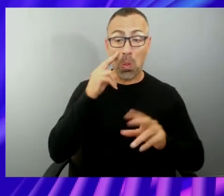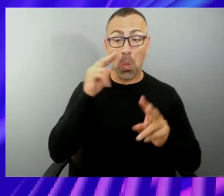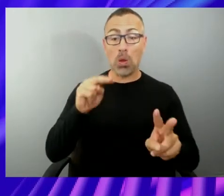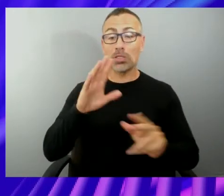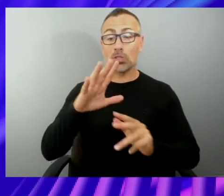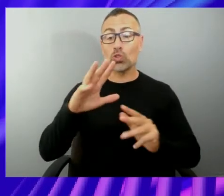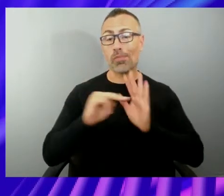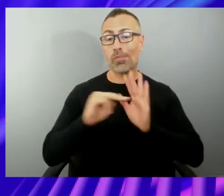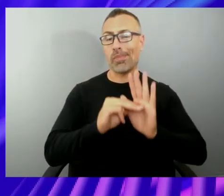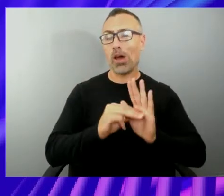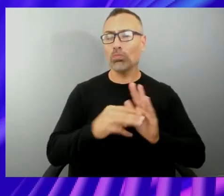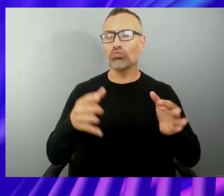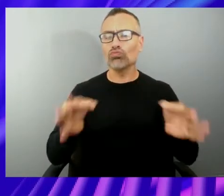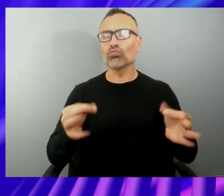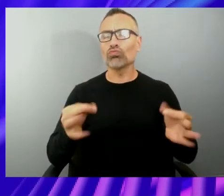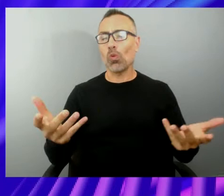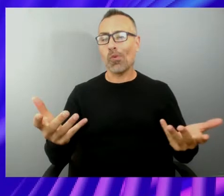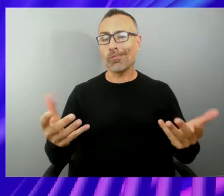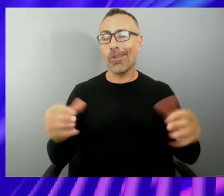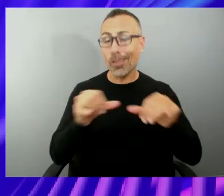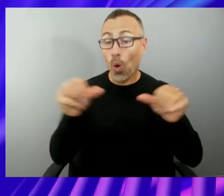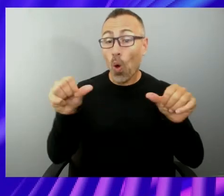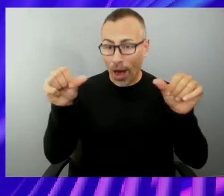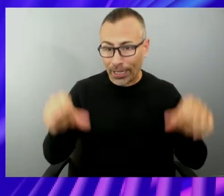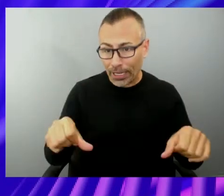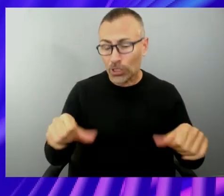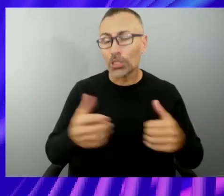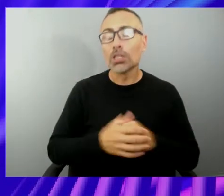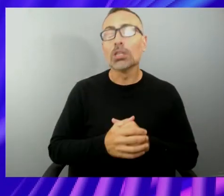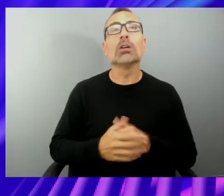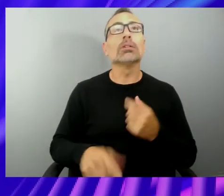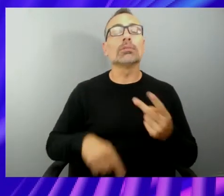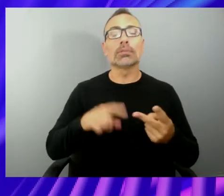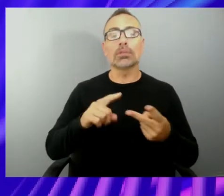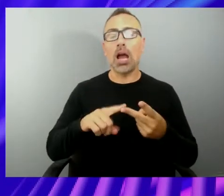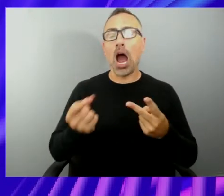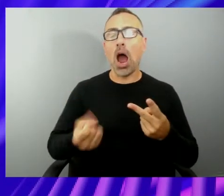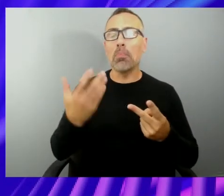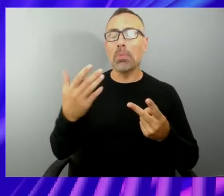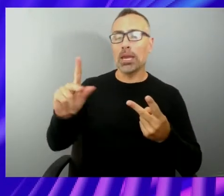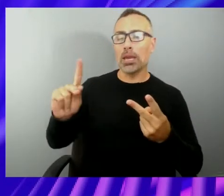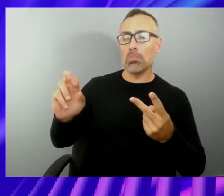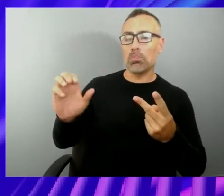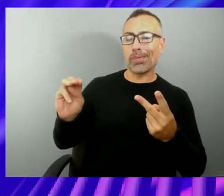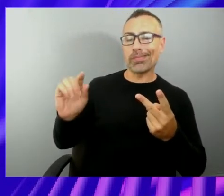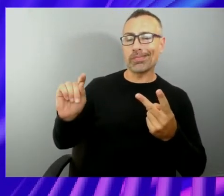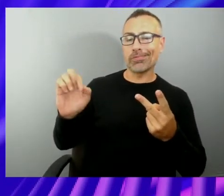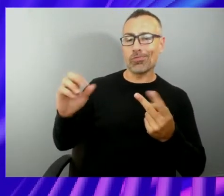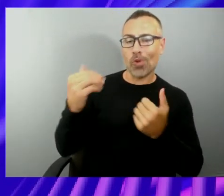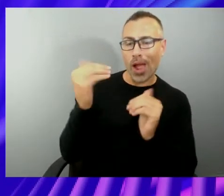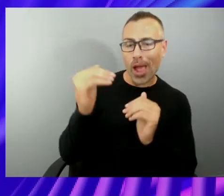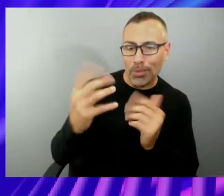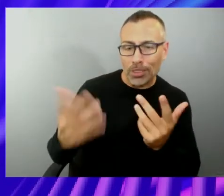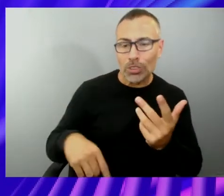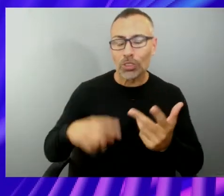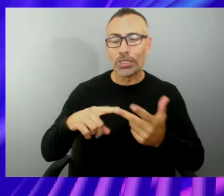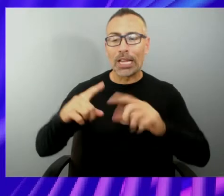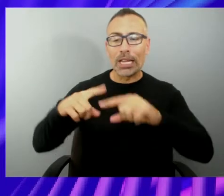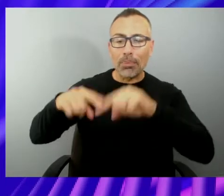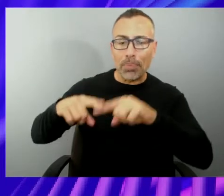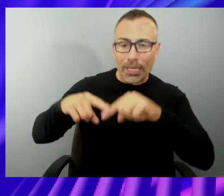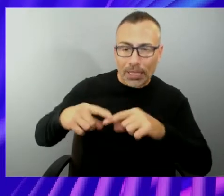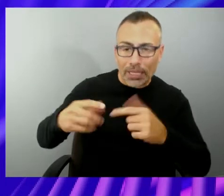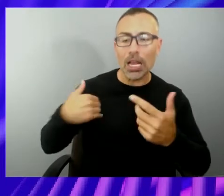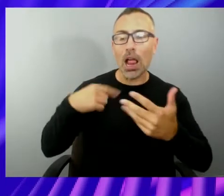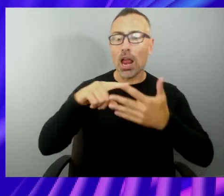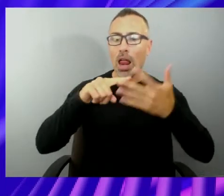model graph. It will then determine the number of parameters, weights, and the tensors that it has. And then based on